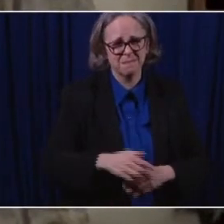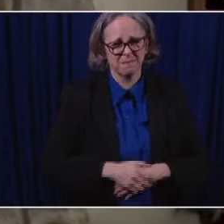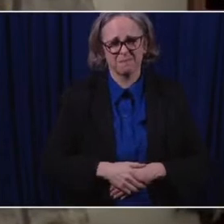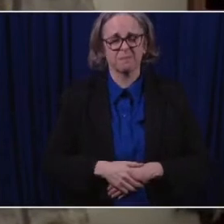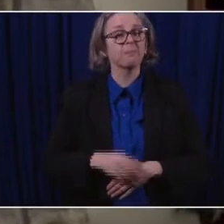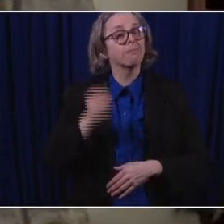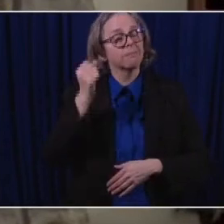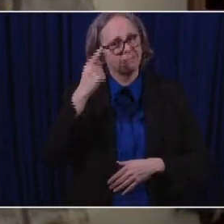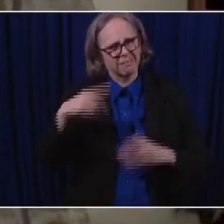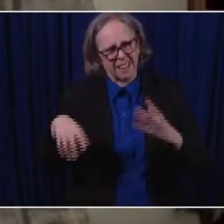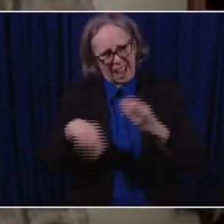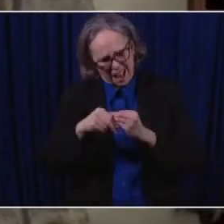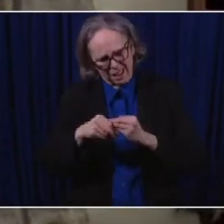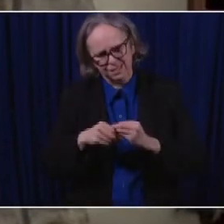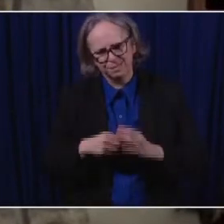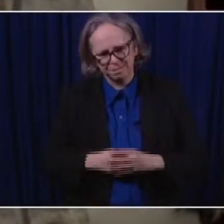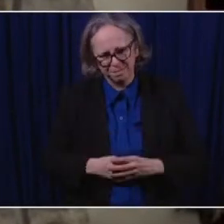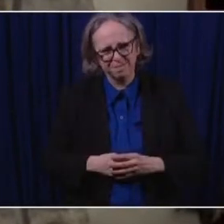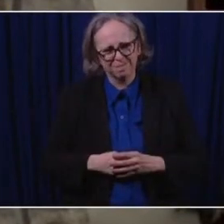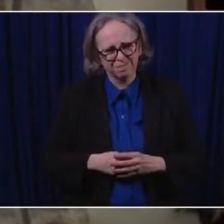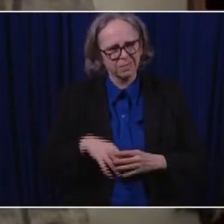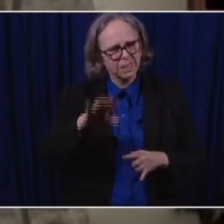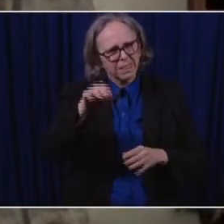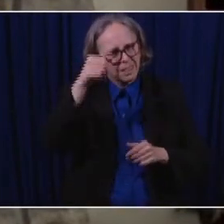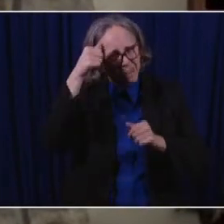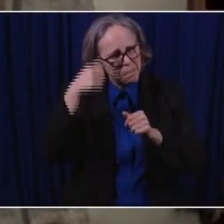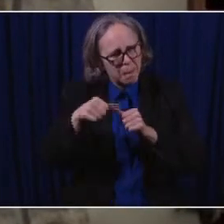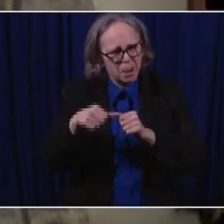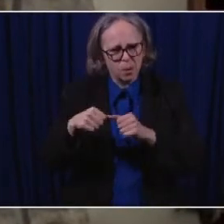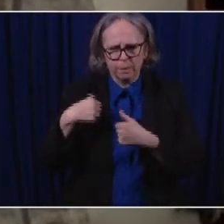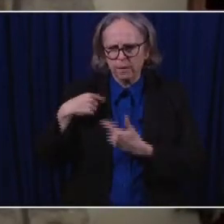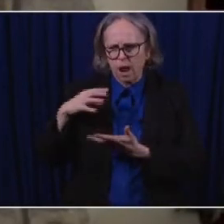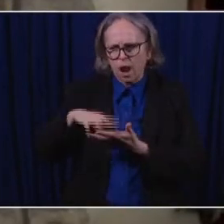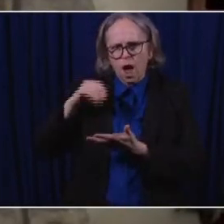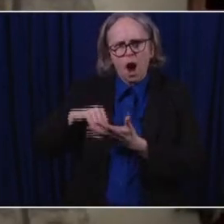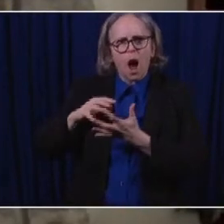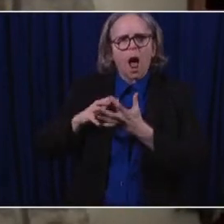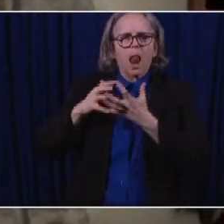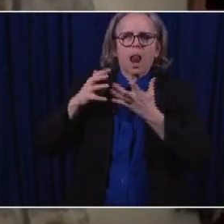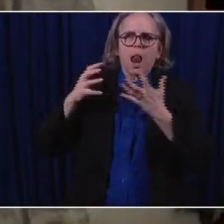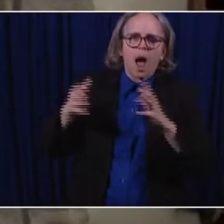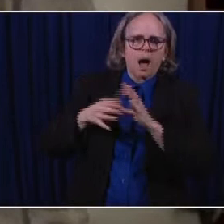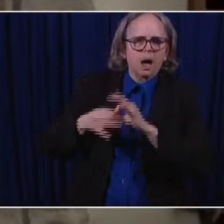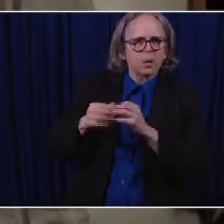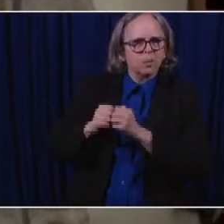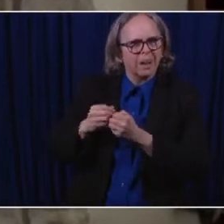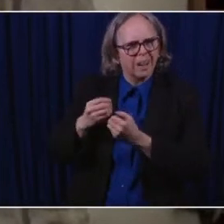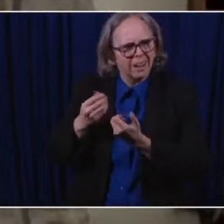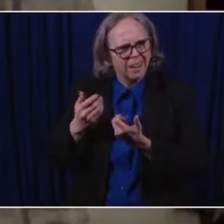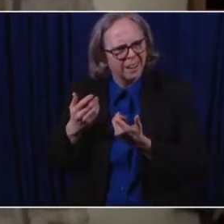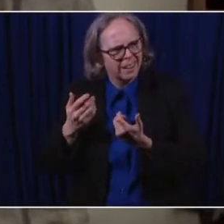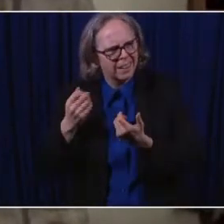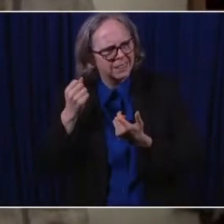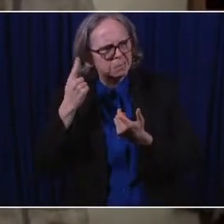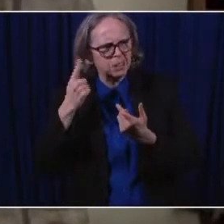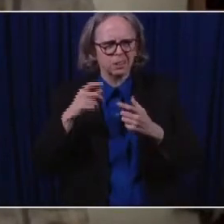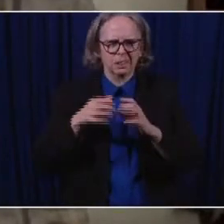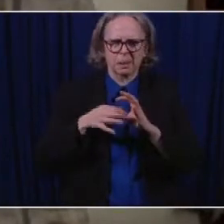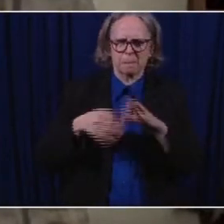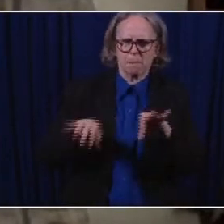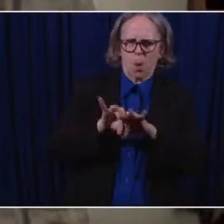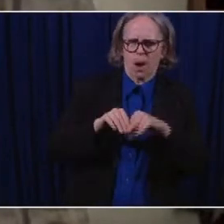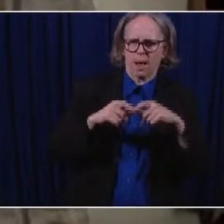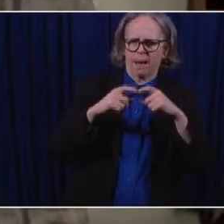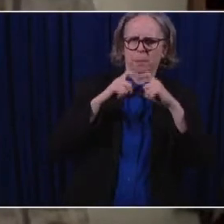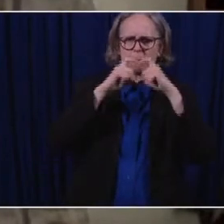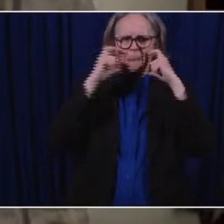we really know the power of masks. And not only do we know that anecdotally from talking to many superintendents as I have,